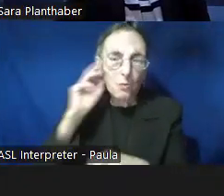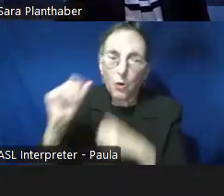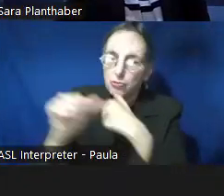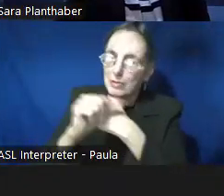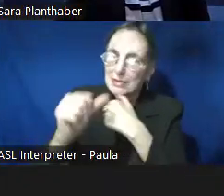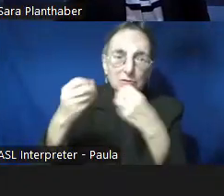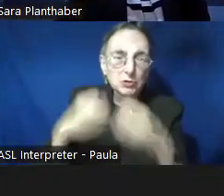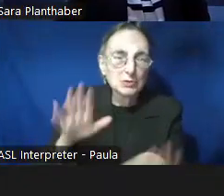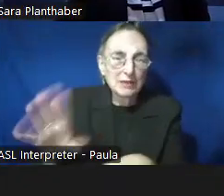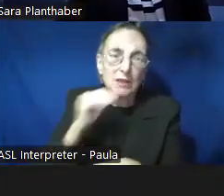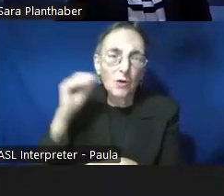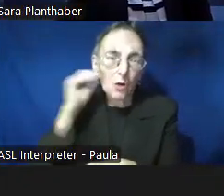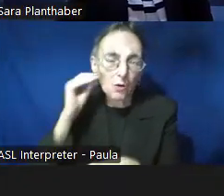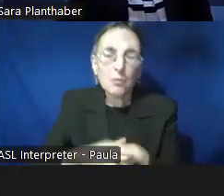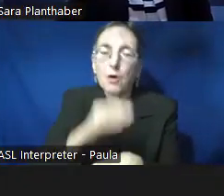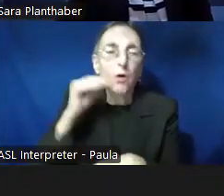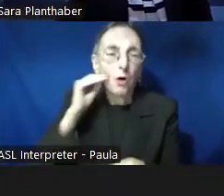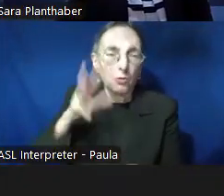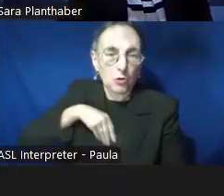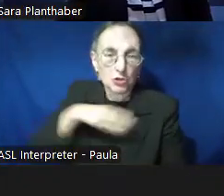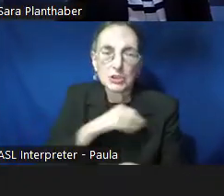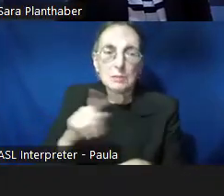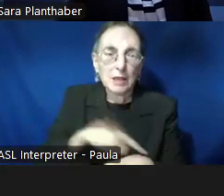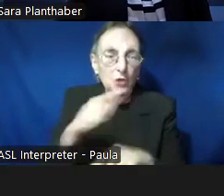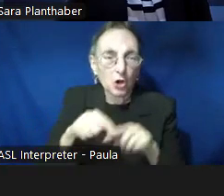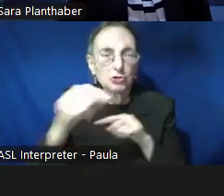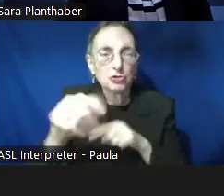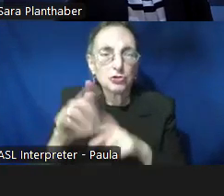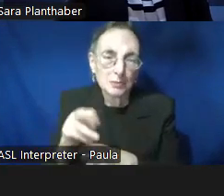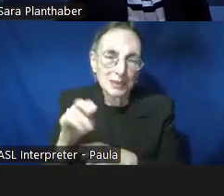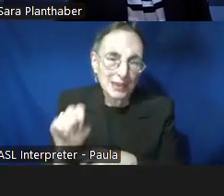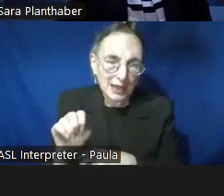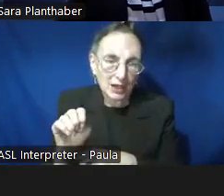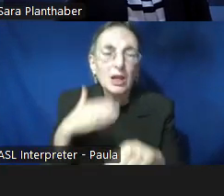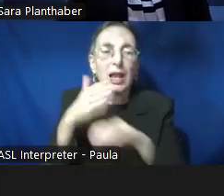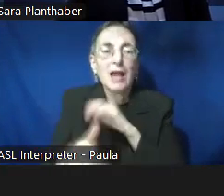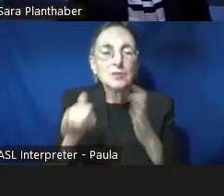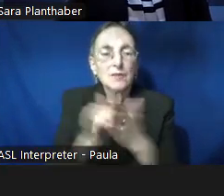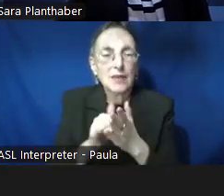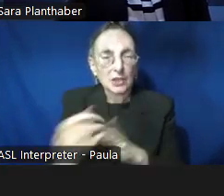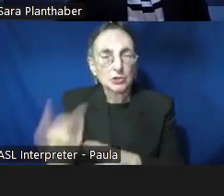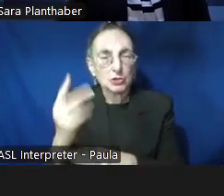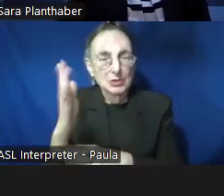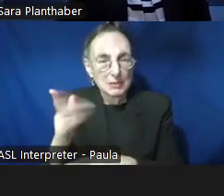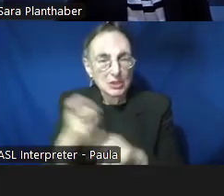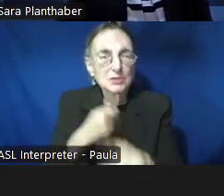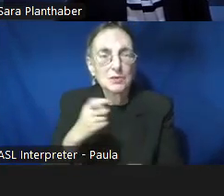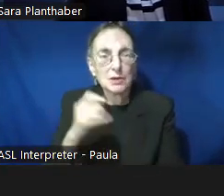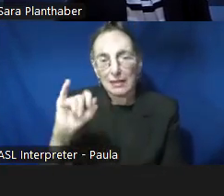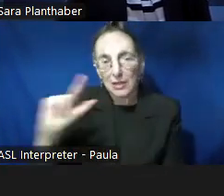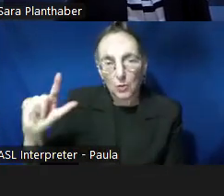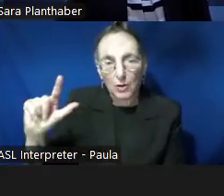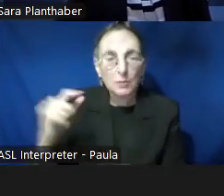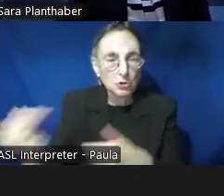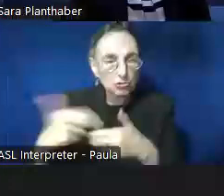ownership, and long-term care. After that, we're going to be joined by two speakers from the state of Illinois,